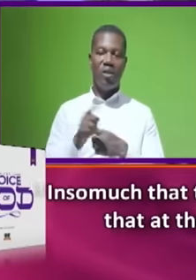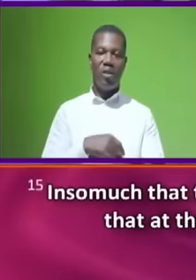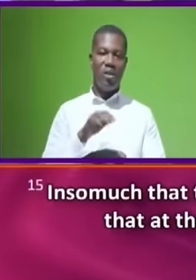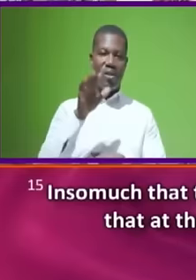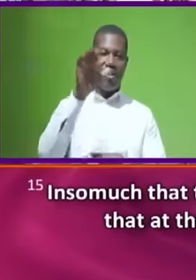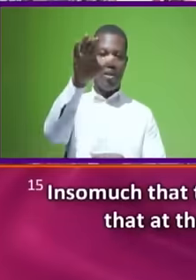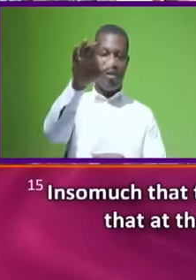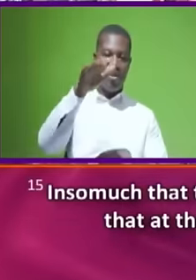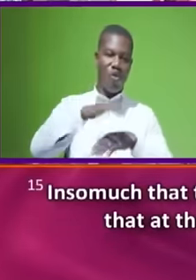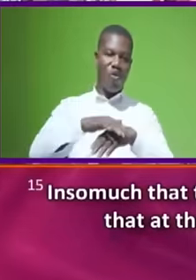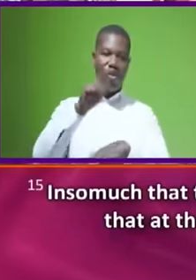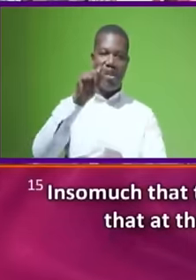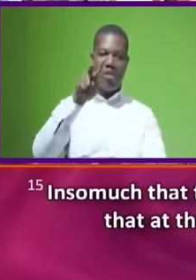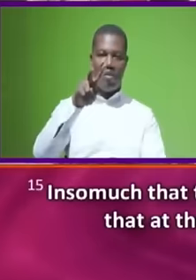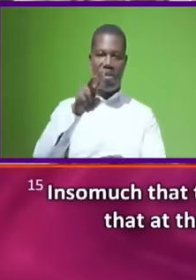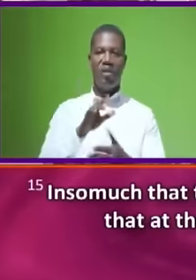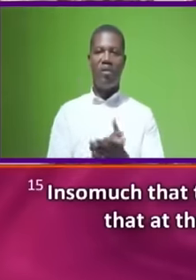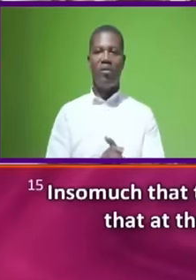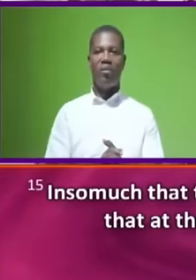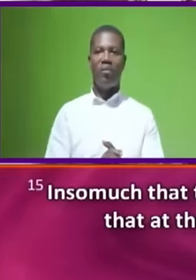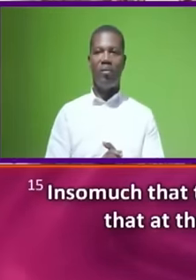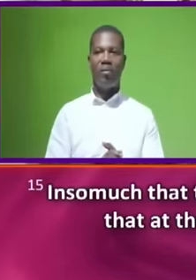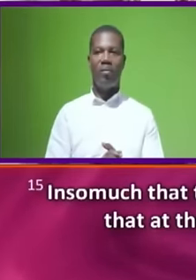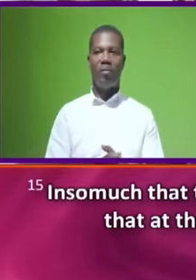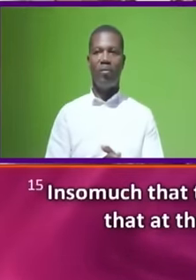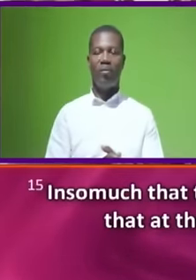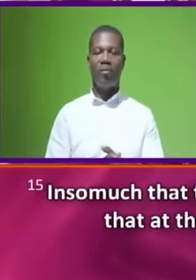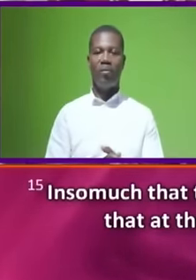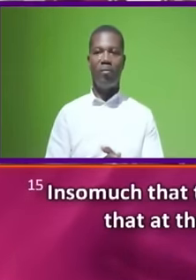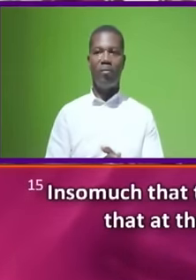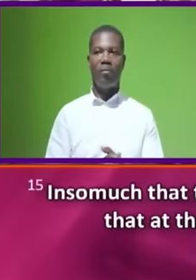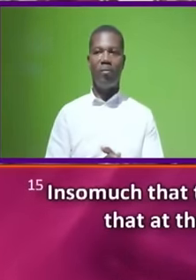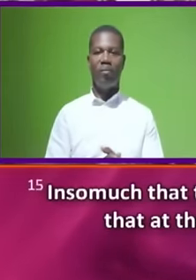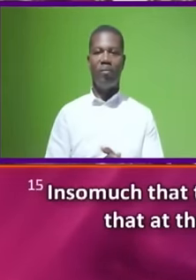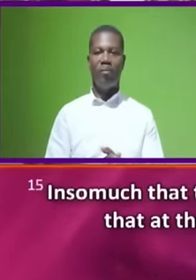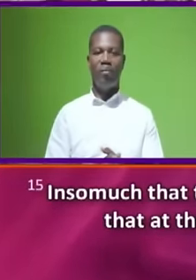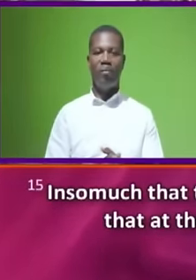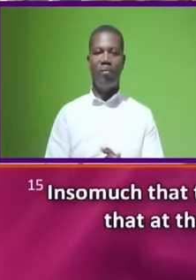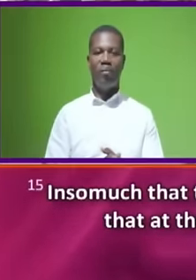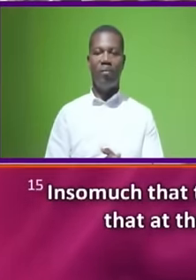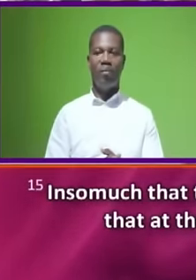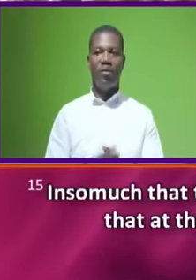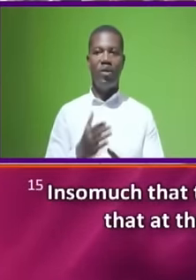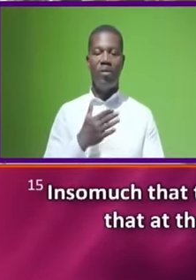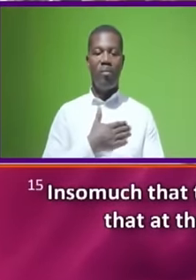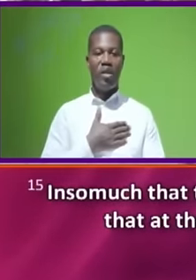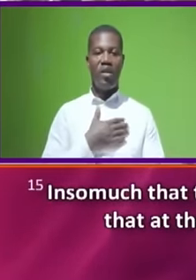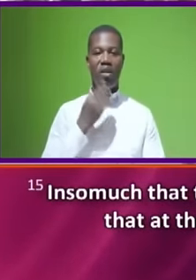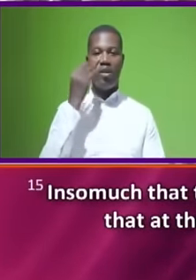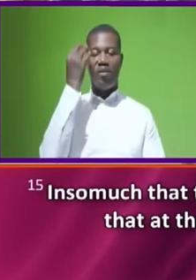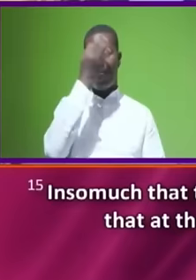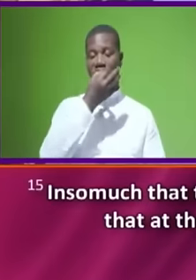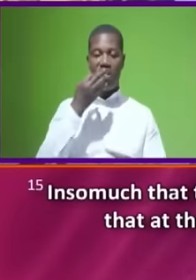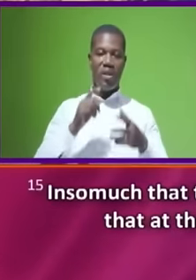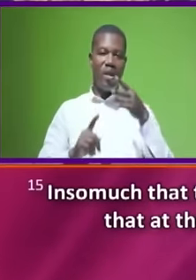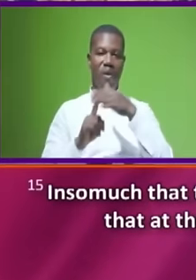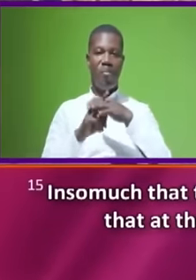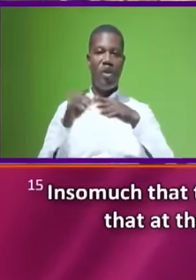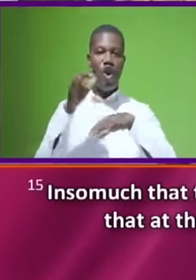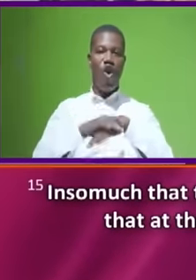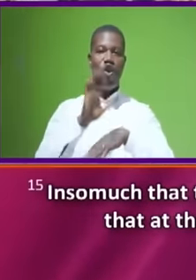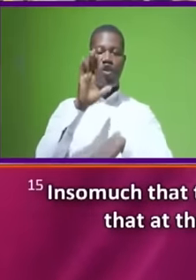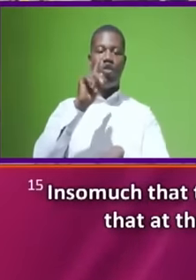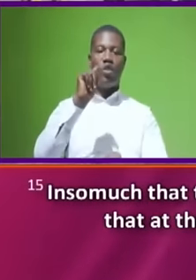yes. TV. Or stretch forth your hands to your TV. That. Seven men, you must bend down with TV. Sure. But yes. If you see what